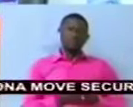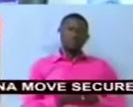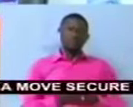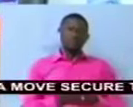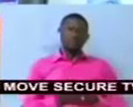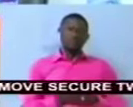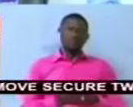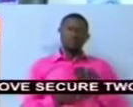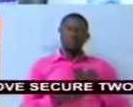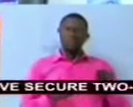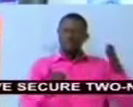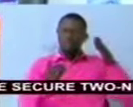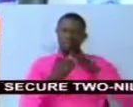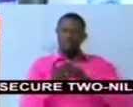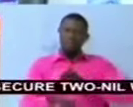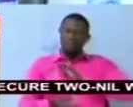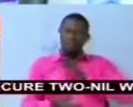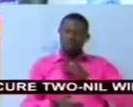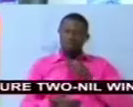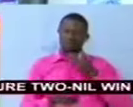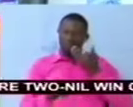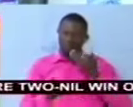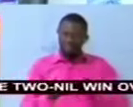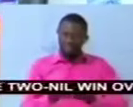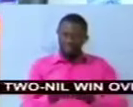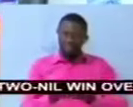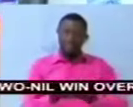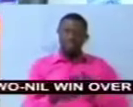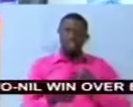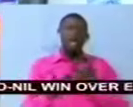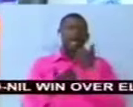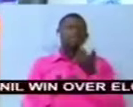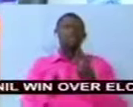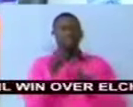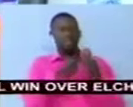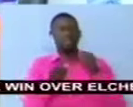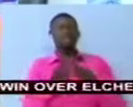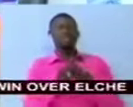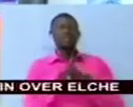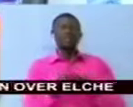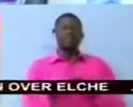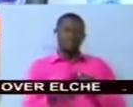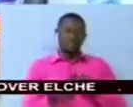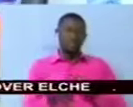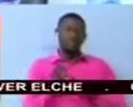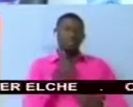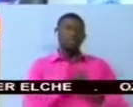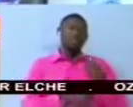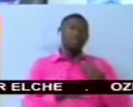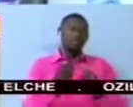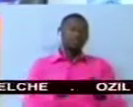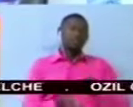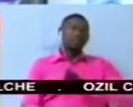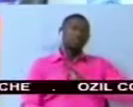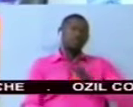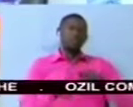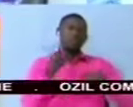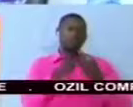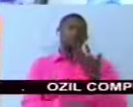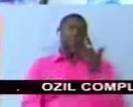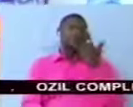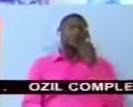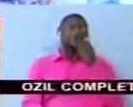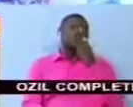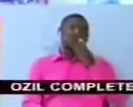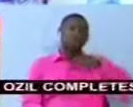bi. When the loan was almost done, I asked about another. Ñu joxaan ma 300,000. This time around is $300,000